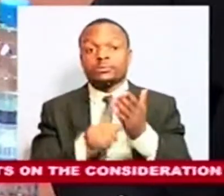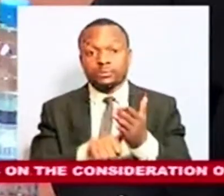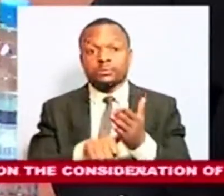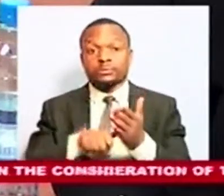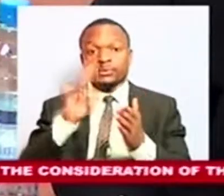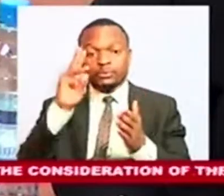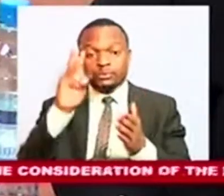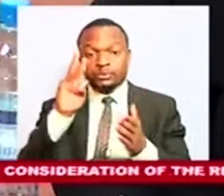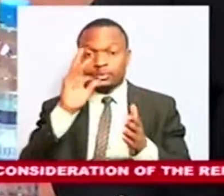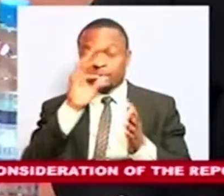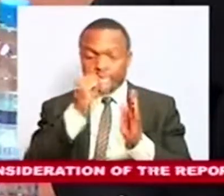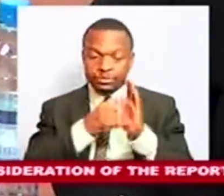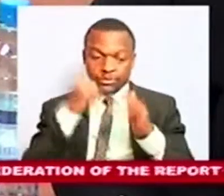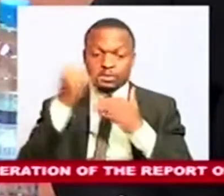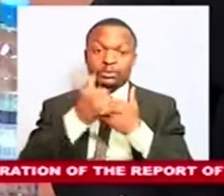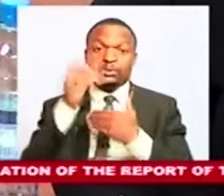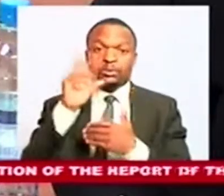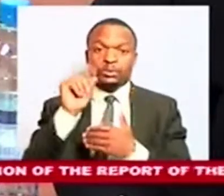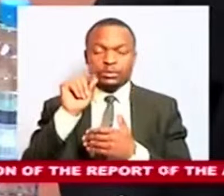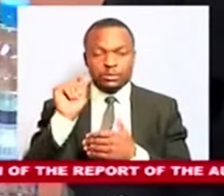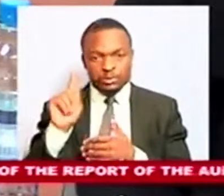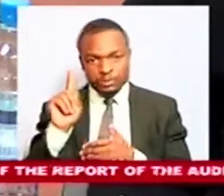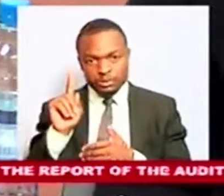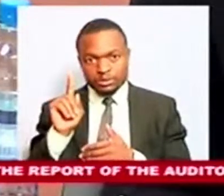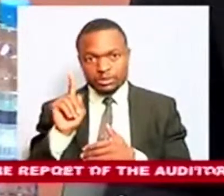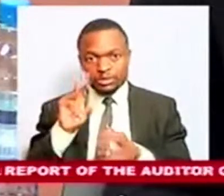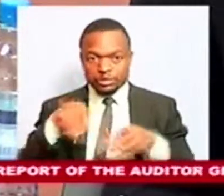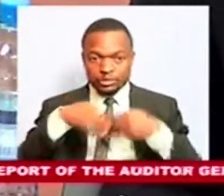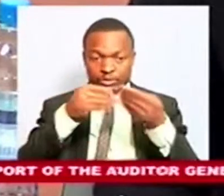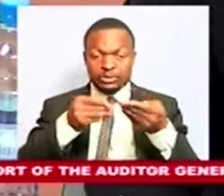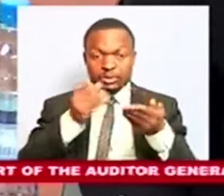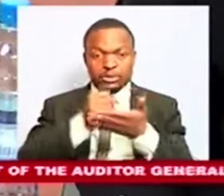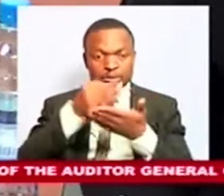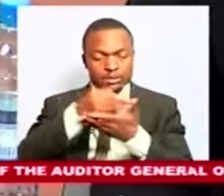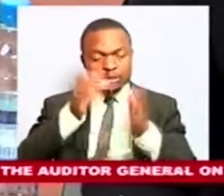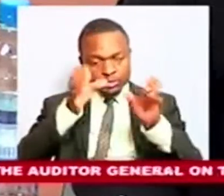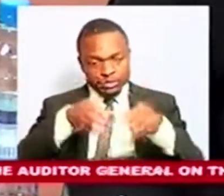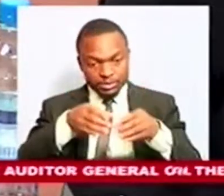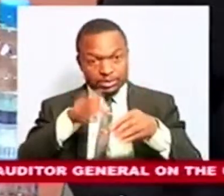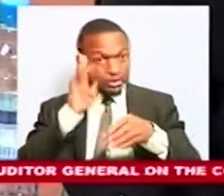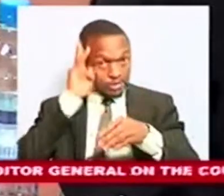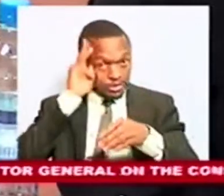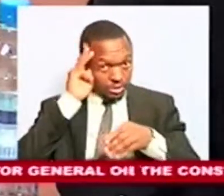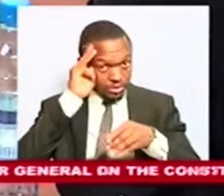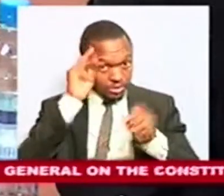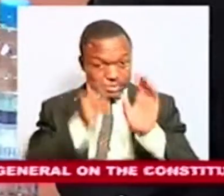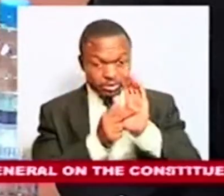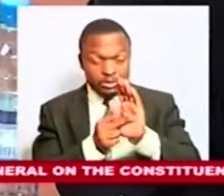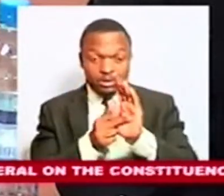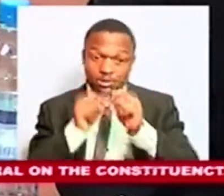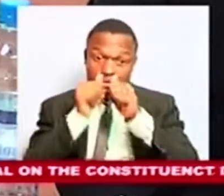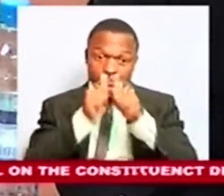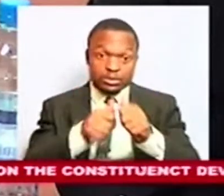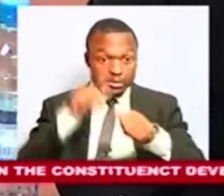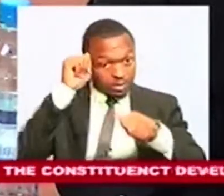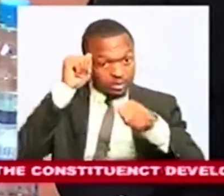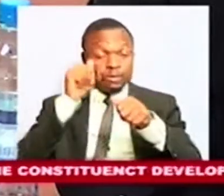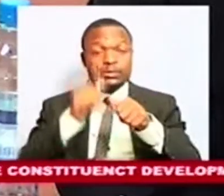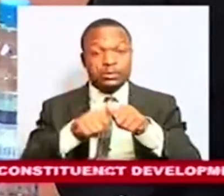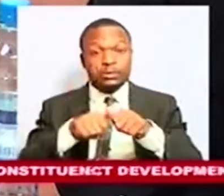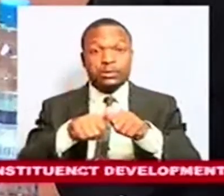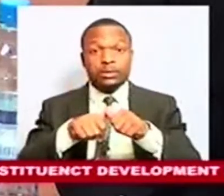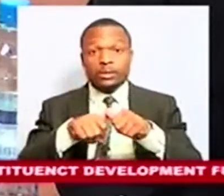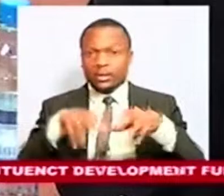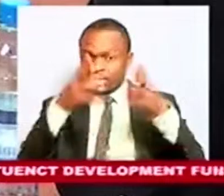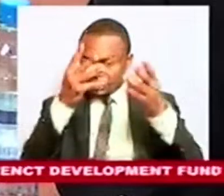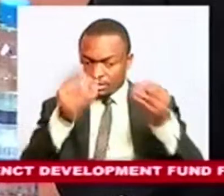16th July 2021 addressed to Zambia Town Council, in which the ministry indicated that following dissolution of Parliament